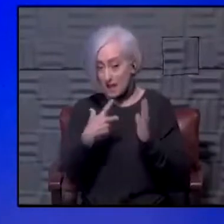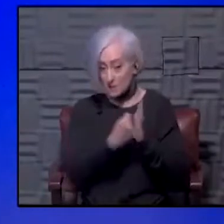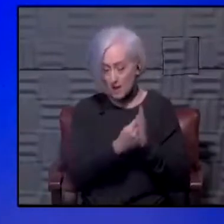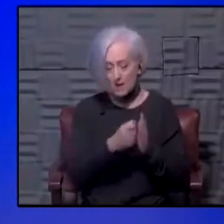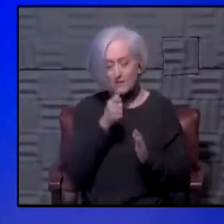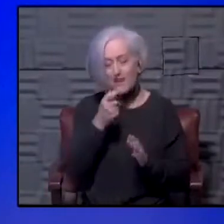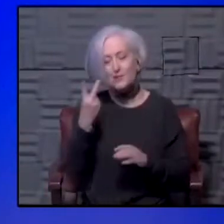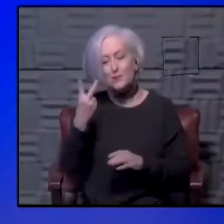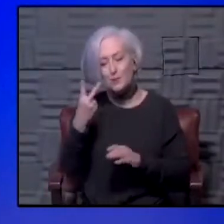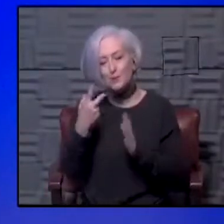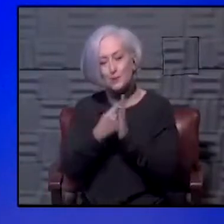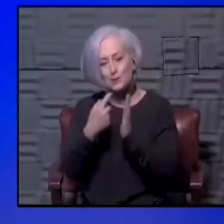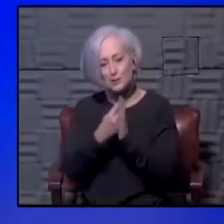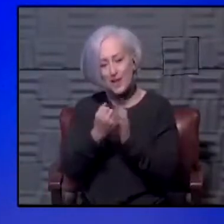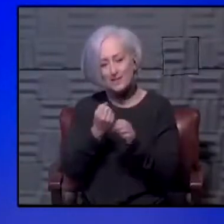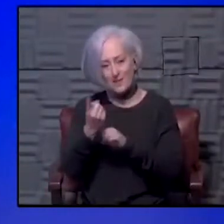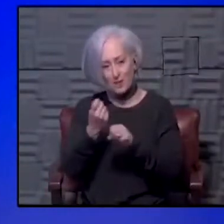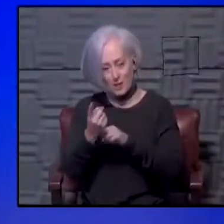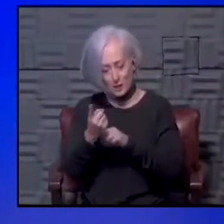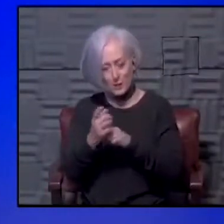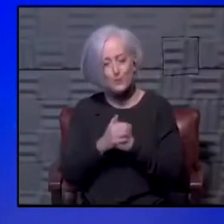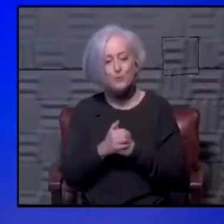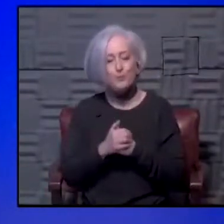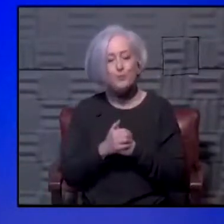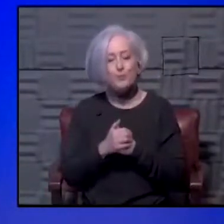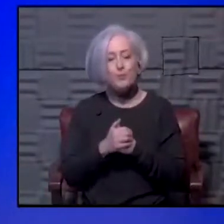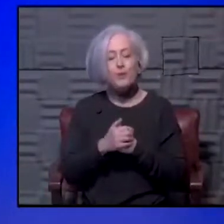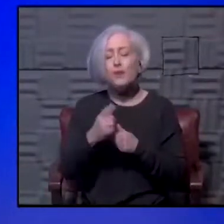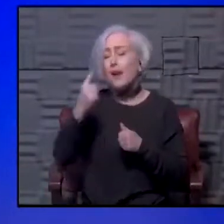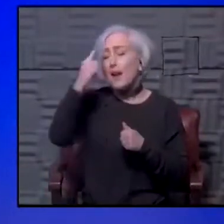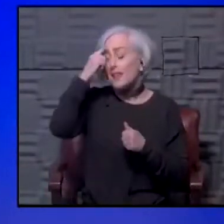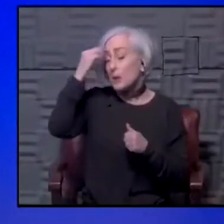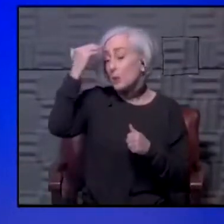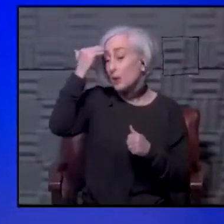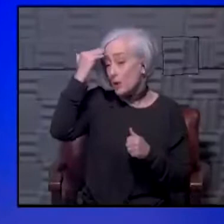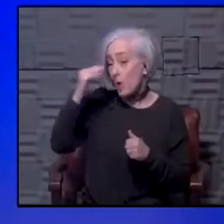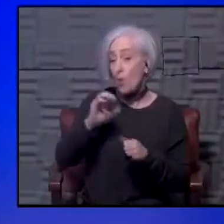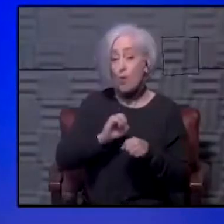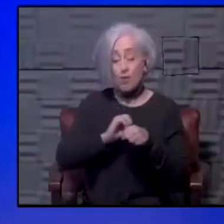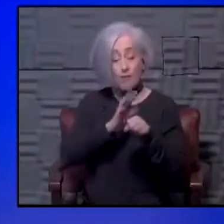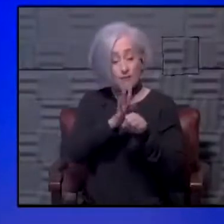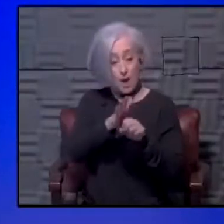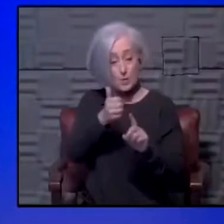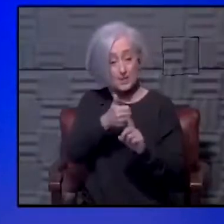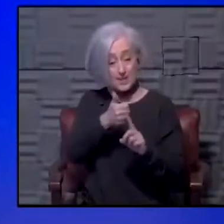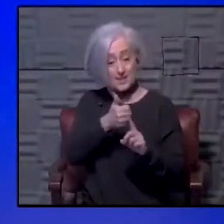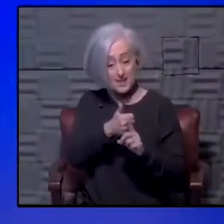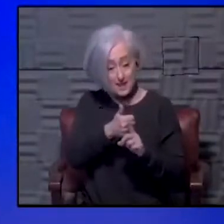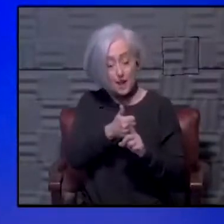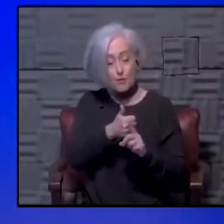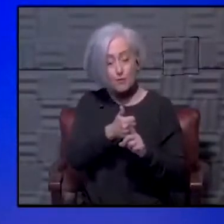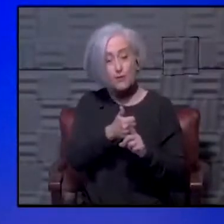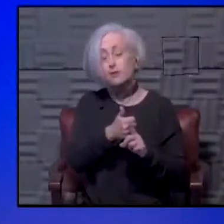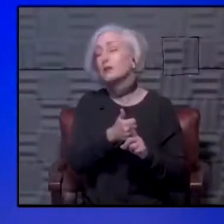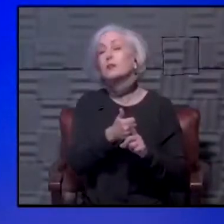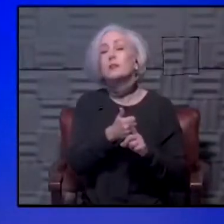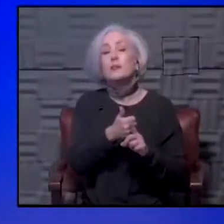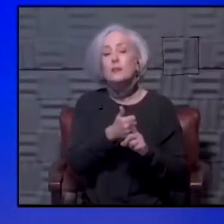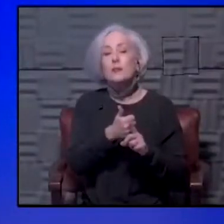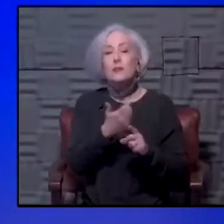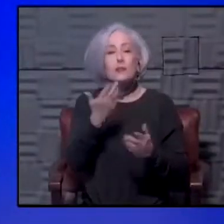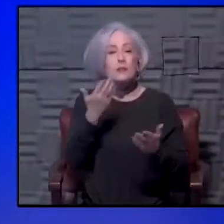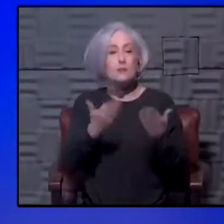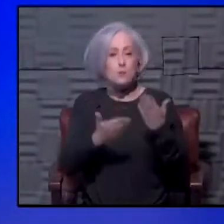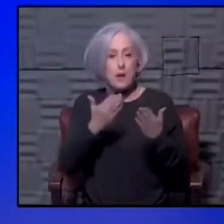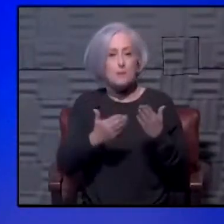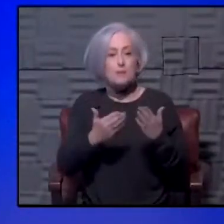series booster. But I think we do, because we always know that the virus, and we've seen this playing out right now, the virus is probably 1